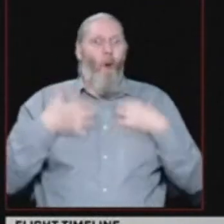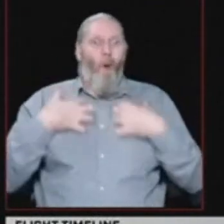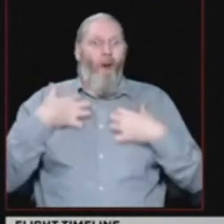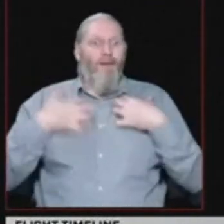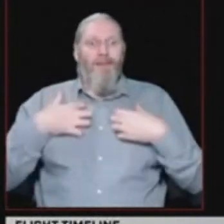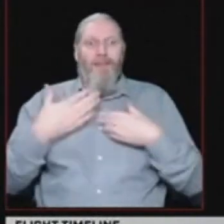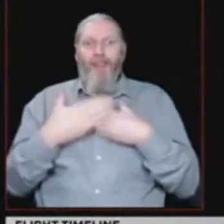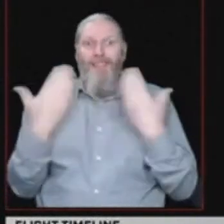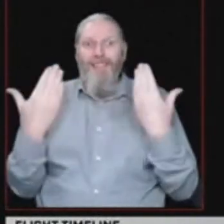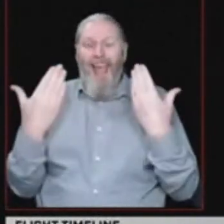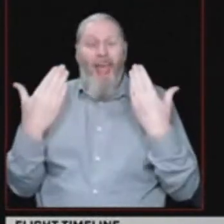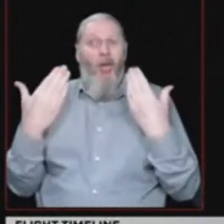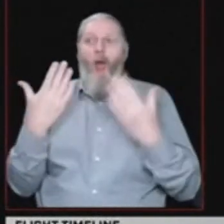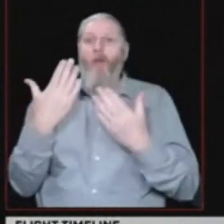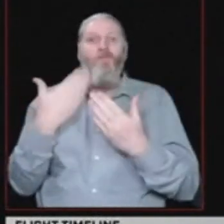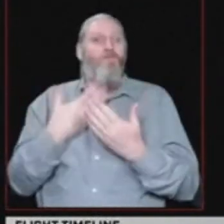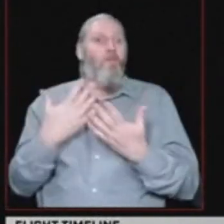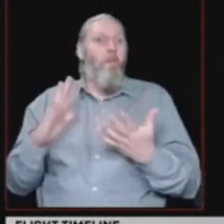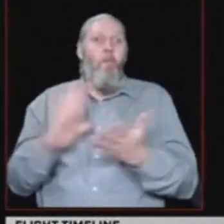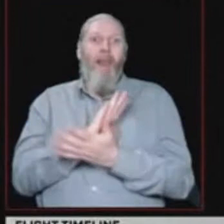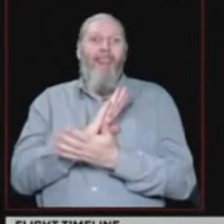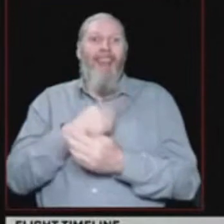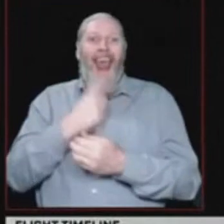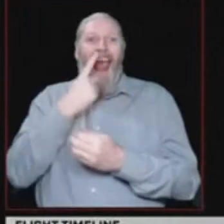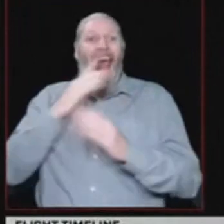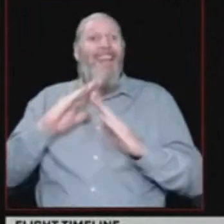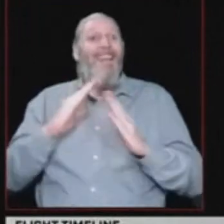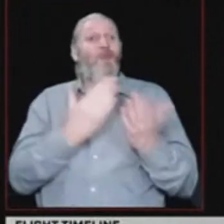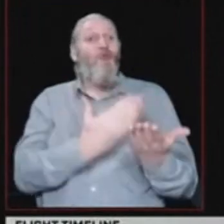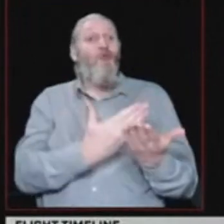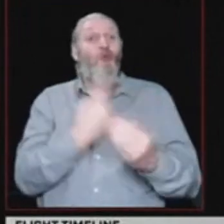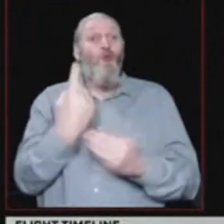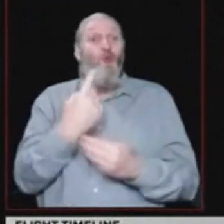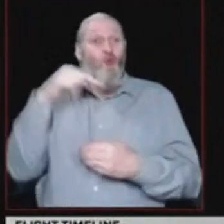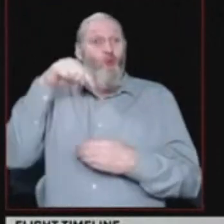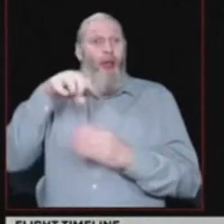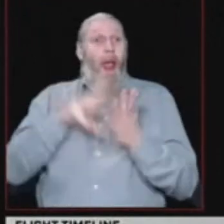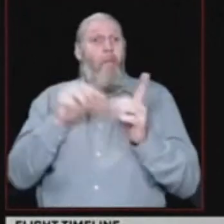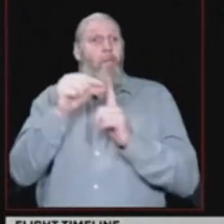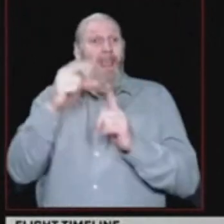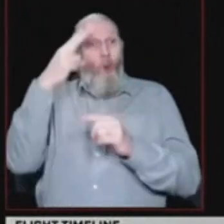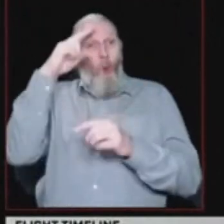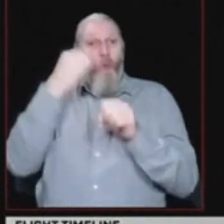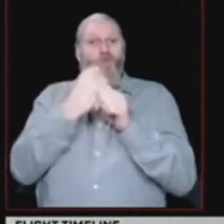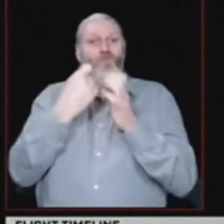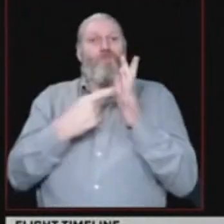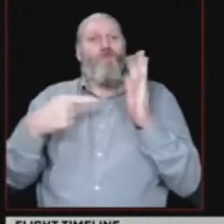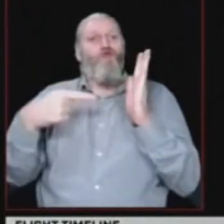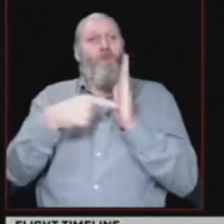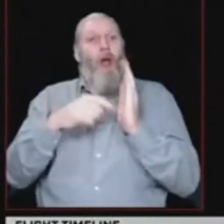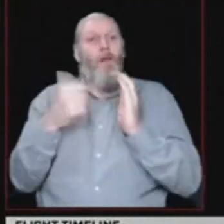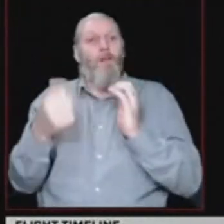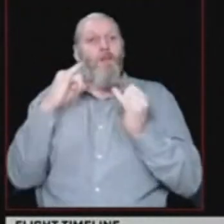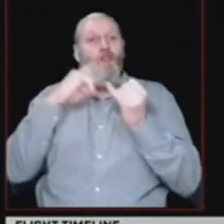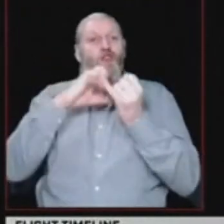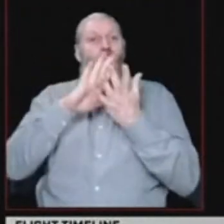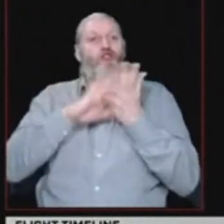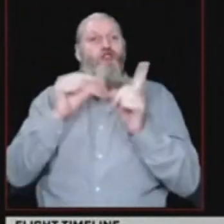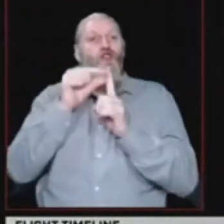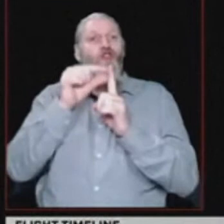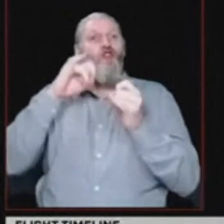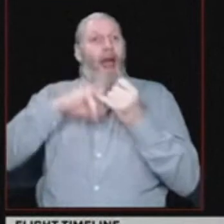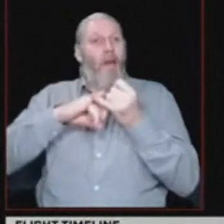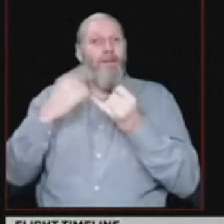pleased to introduce the Secretary of State, Grant Shapps, who's in charge of the Department for Business, Energy, and Industrial